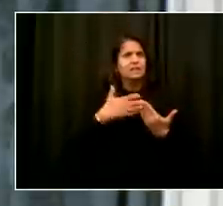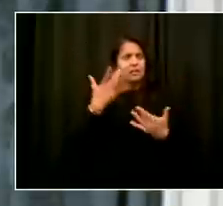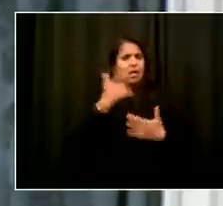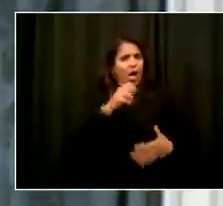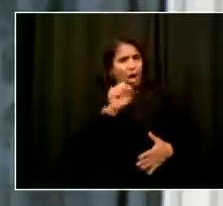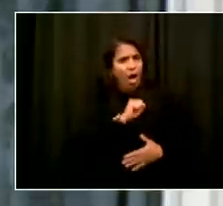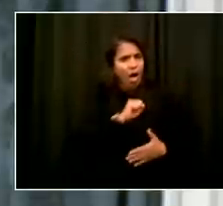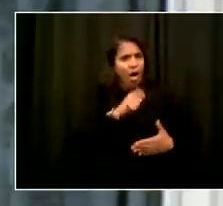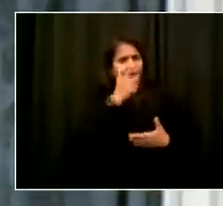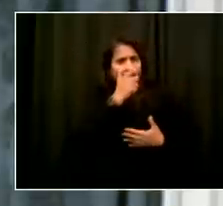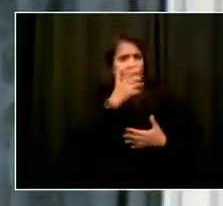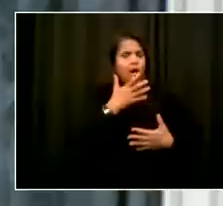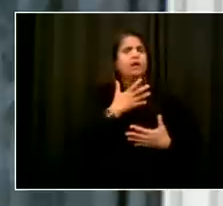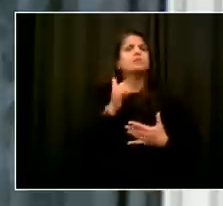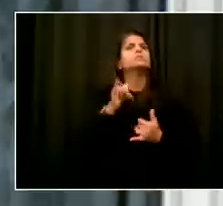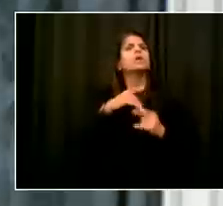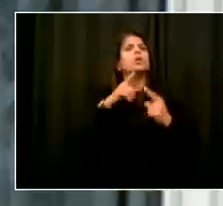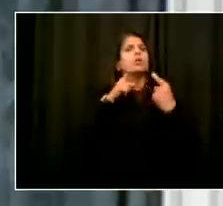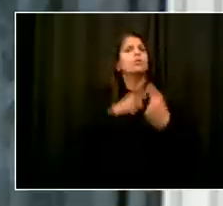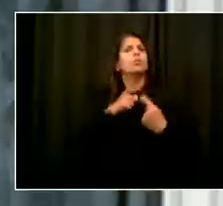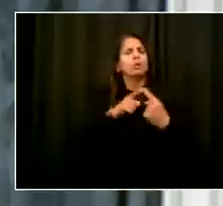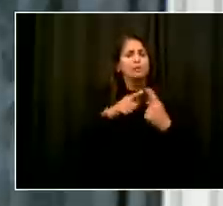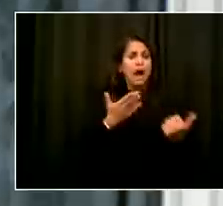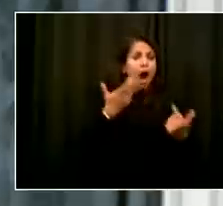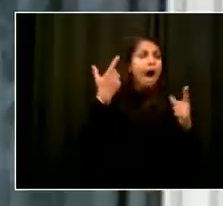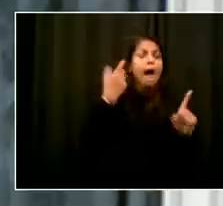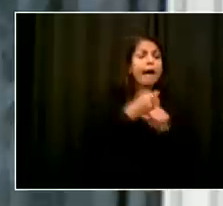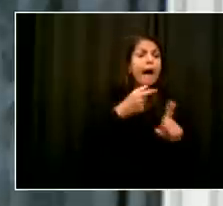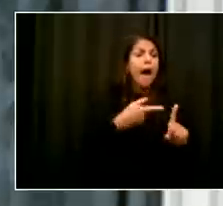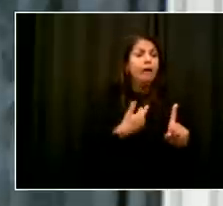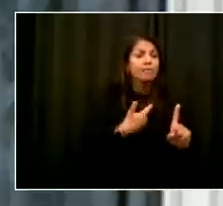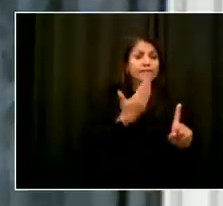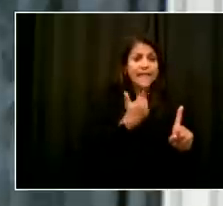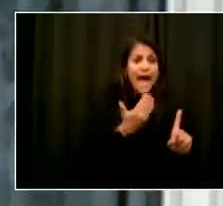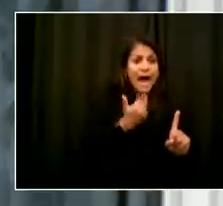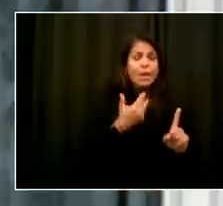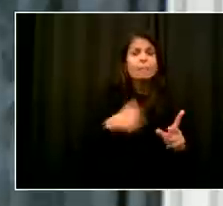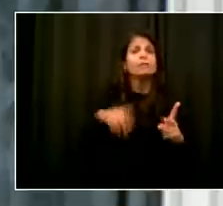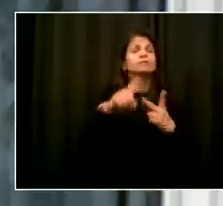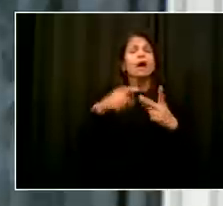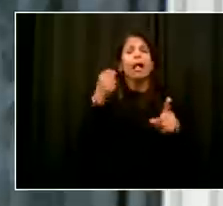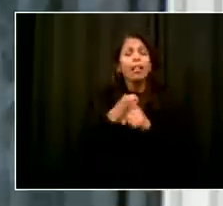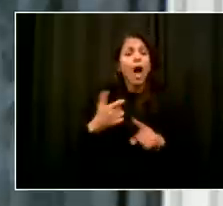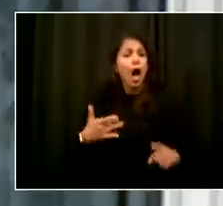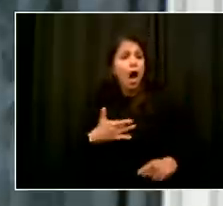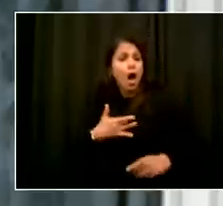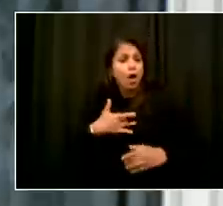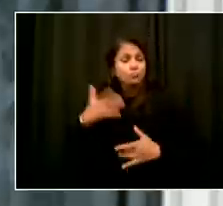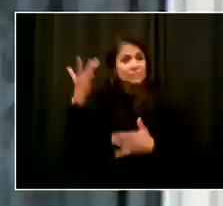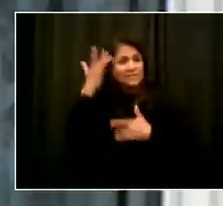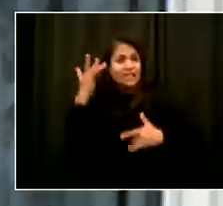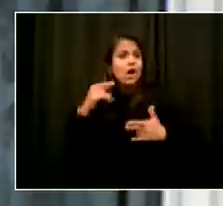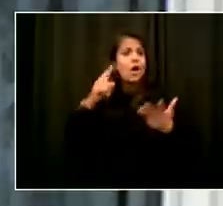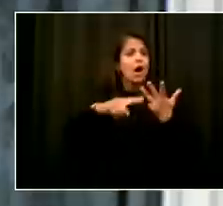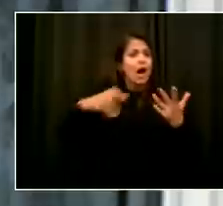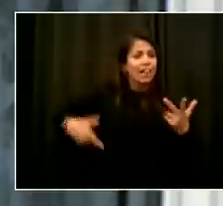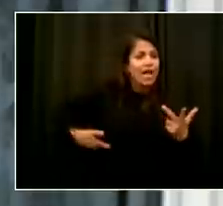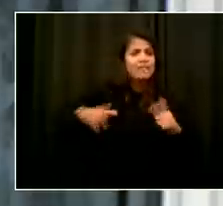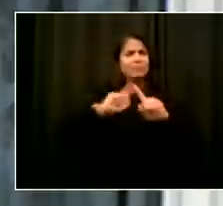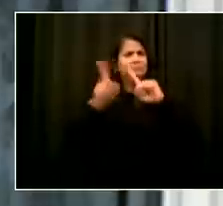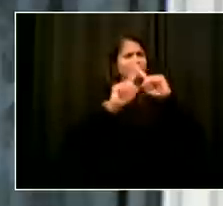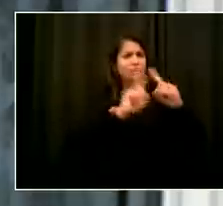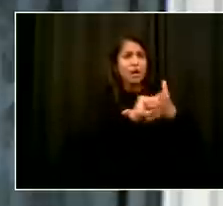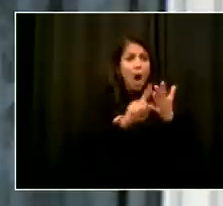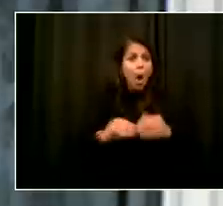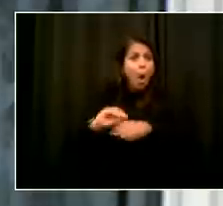factors greatly increase the risk of poor outcomes and even death. That's why today I'm issuing a commissioner's